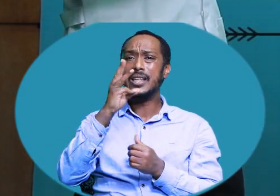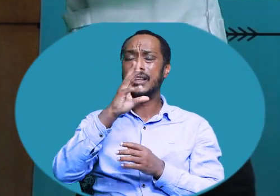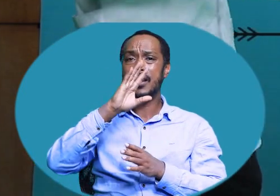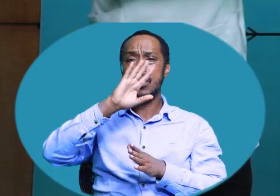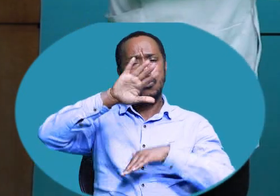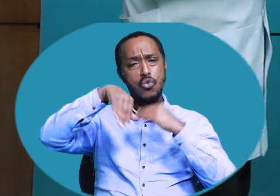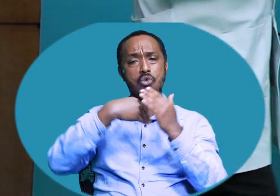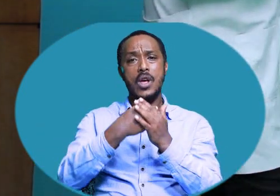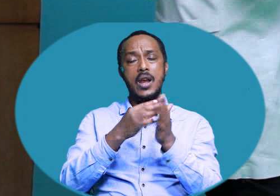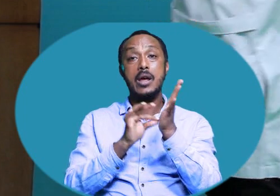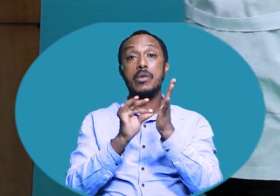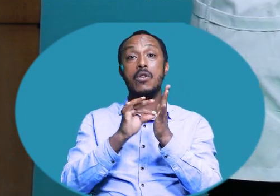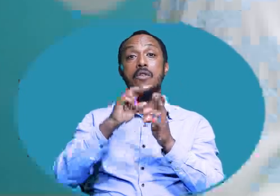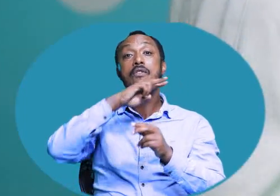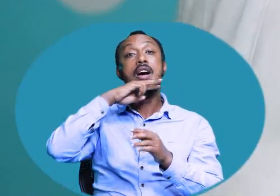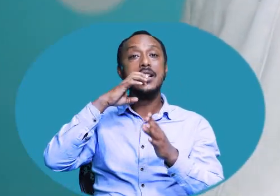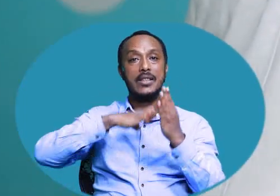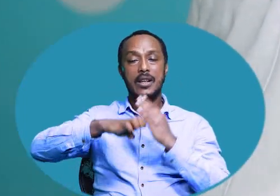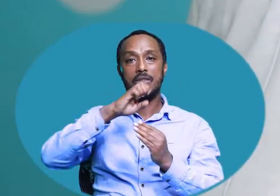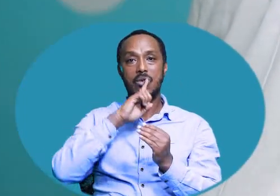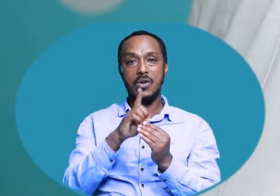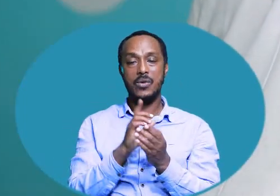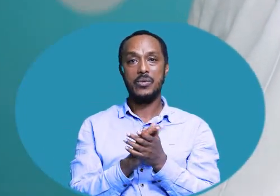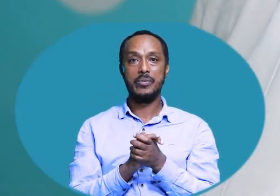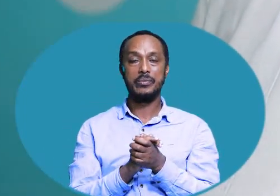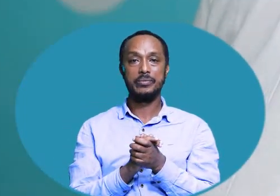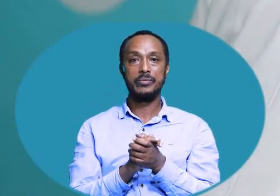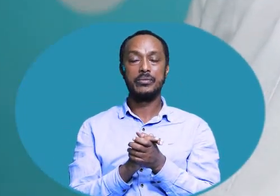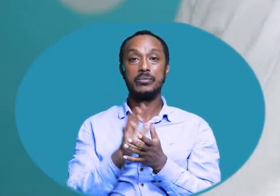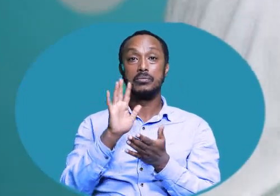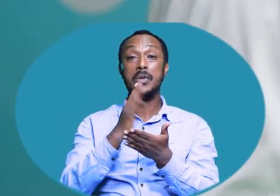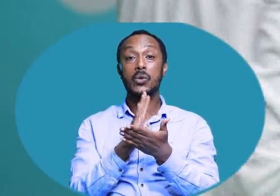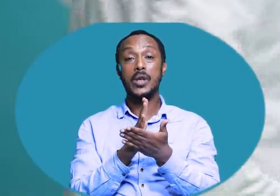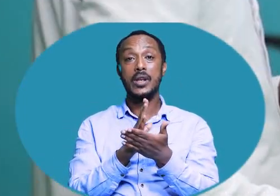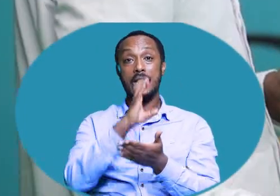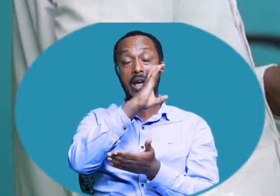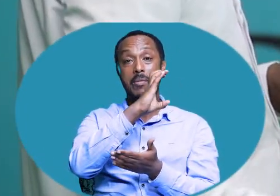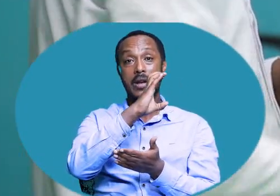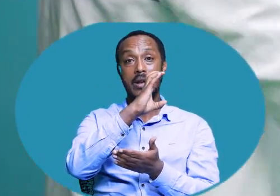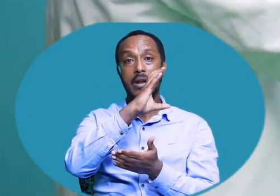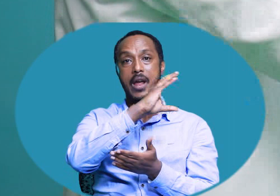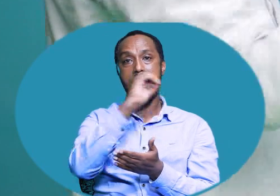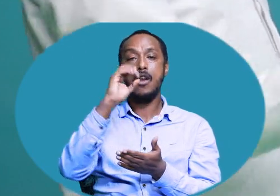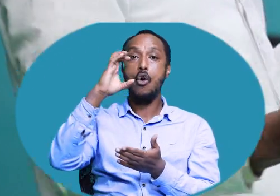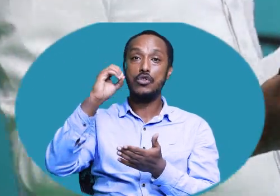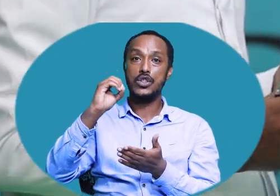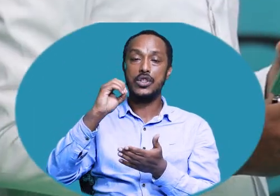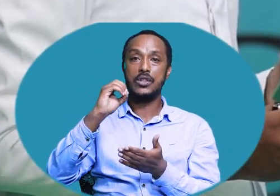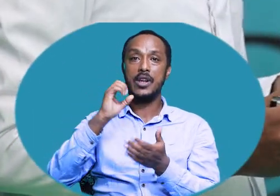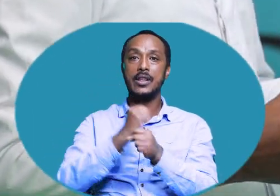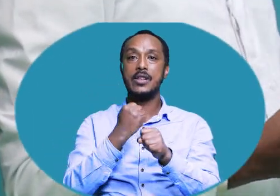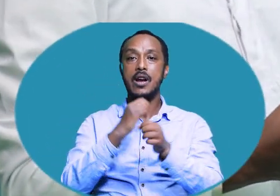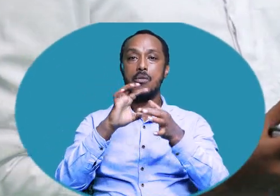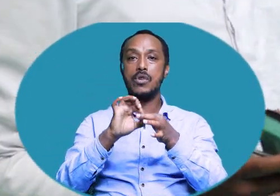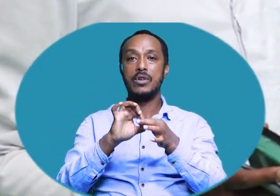2 means 4. Therefore, minus 4, the remaining electron is 12, 16. 16 is total valence